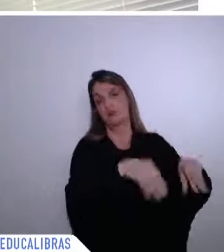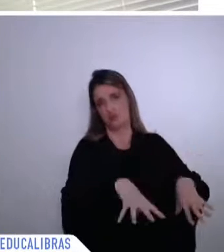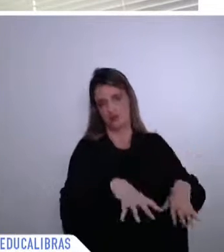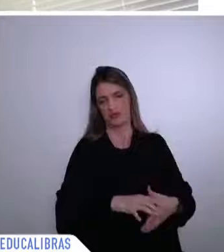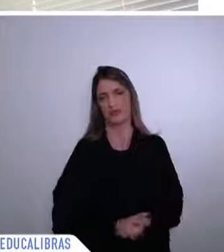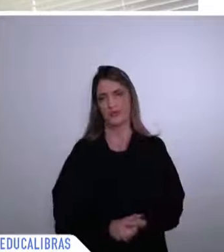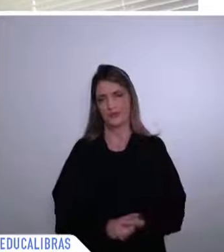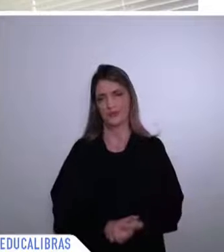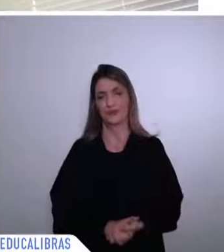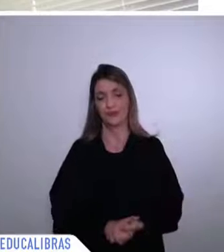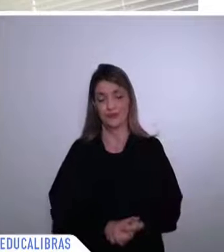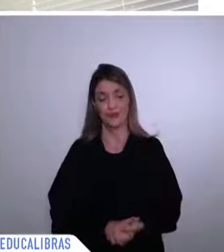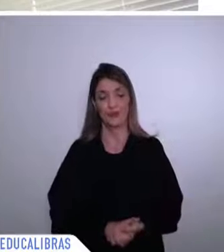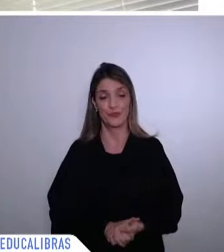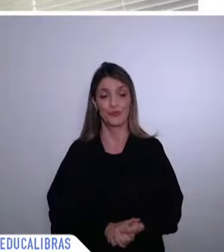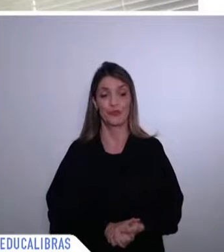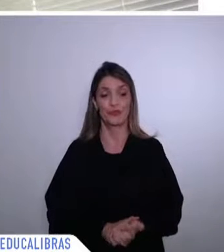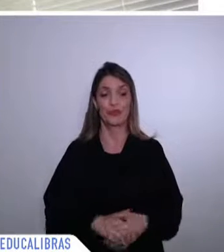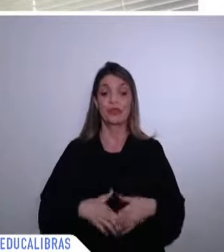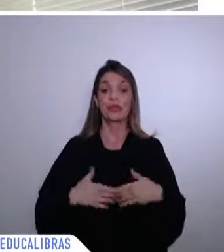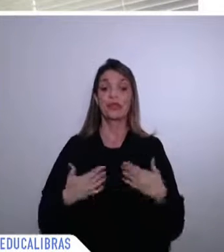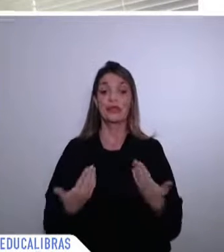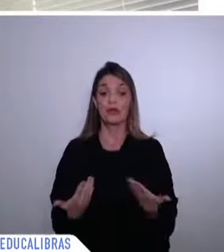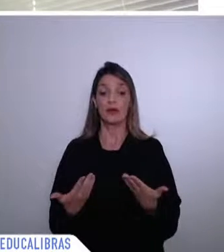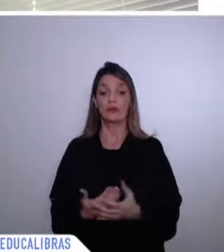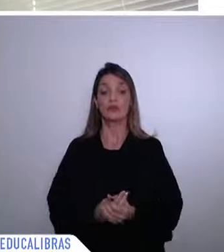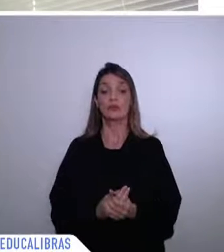process. And